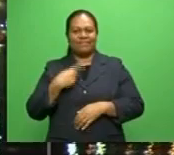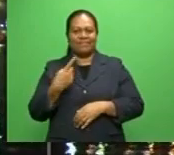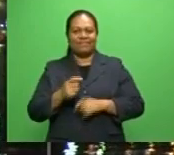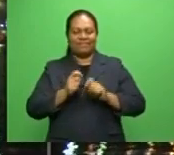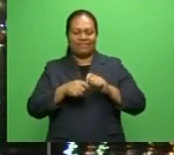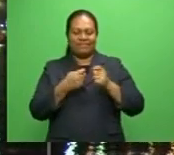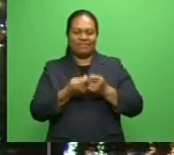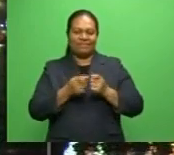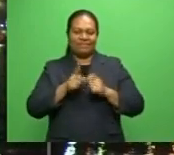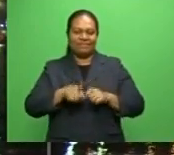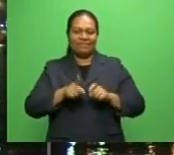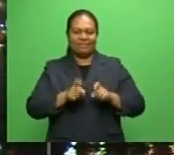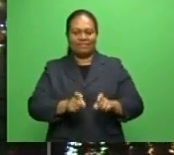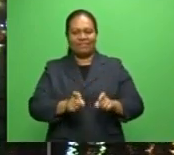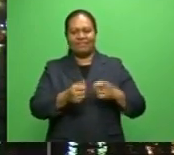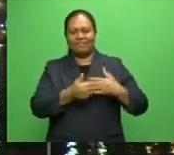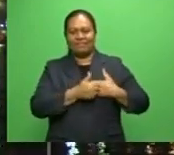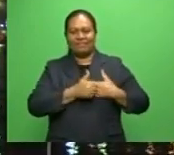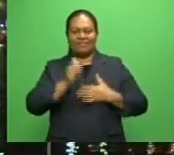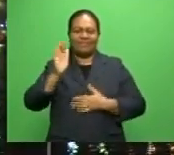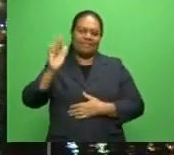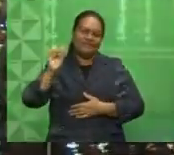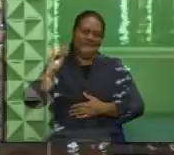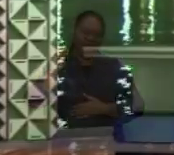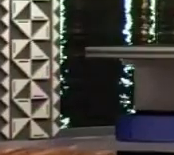from the team and I, stay safe. Bye for now.